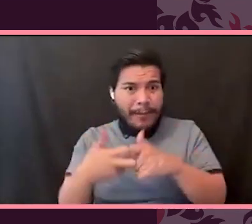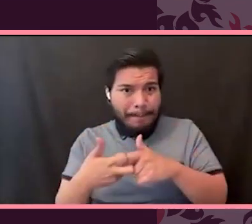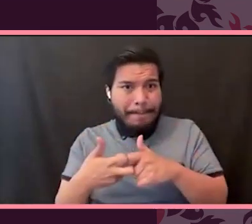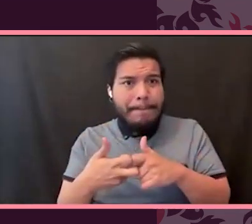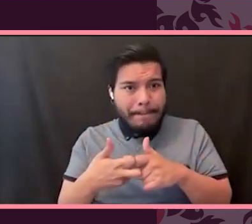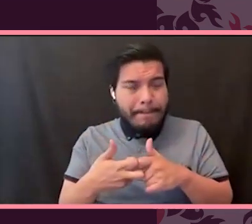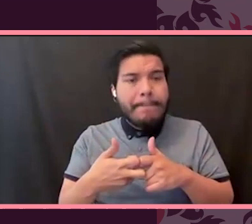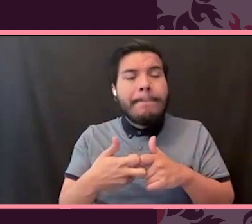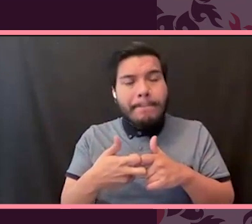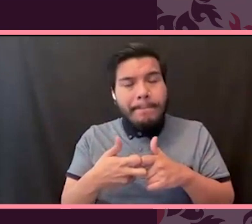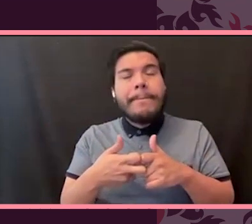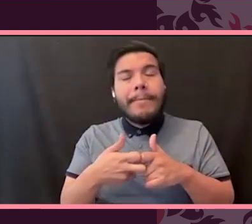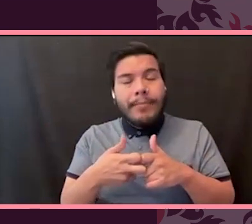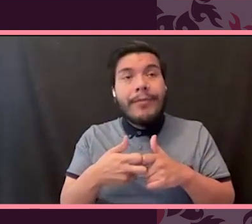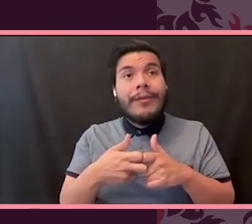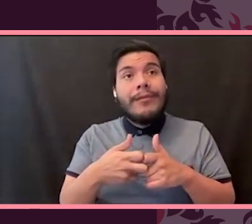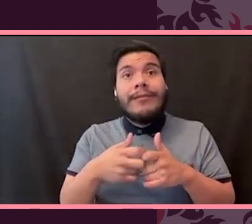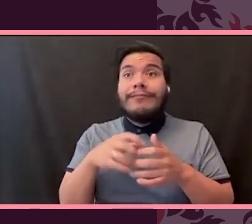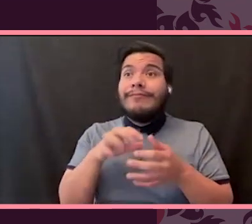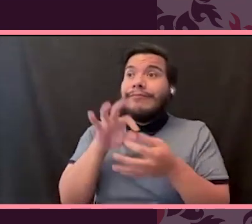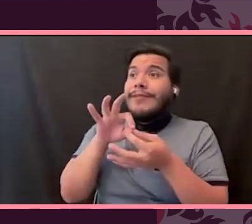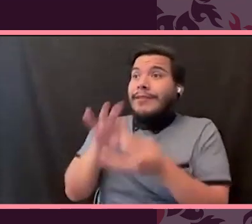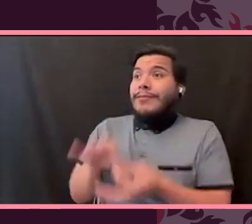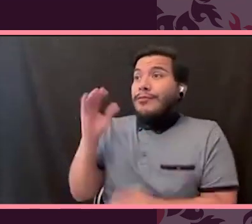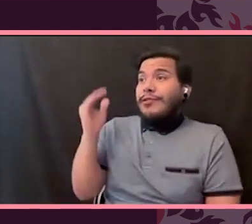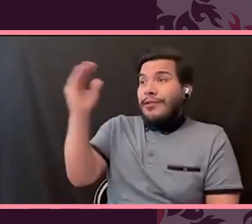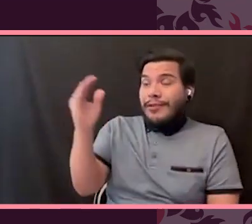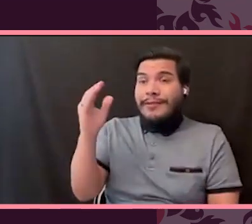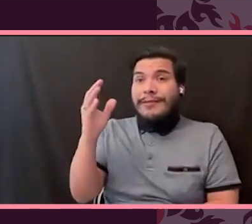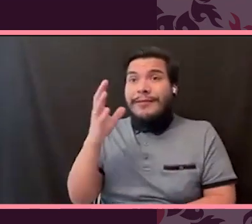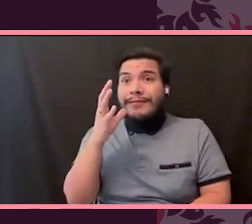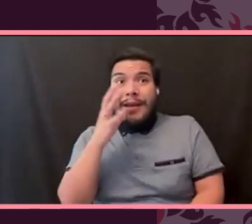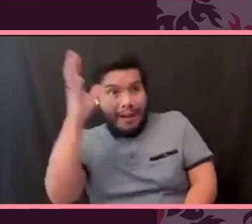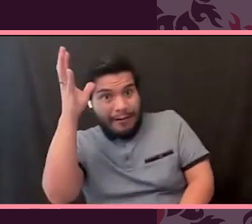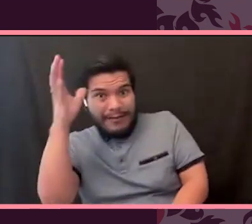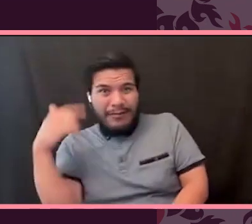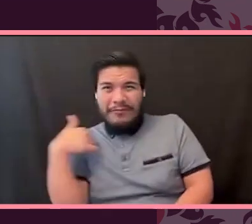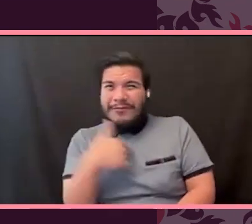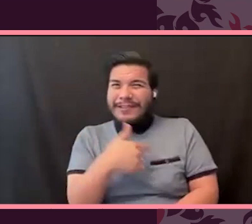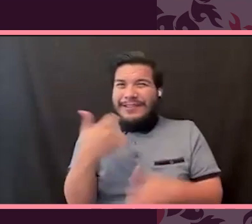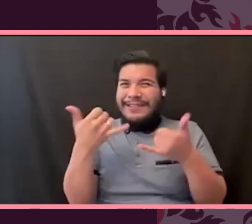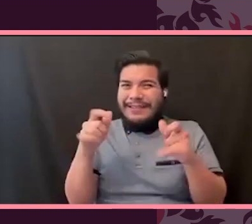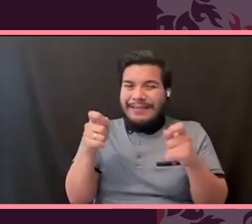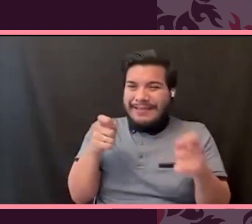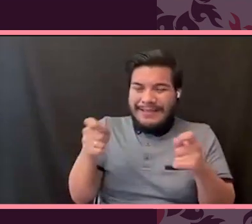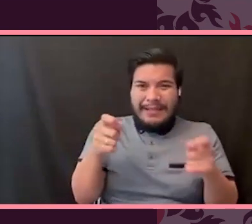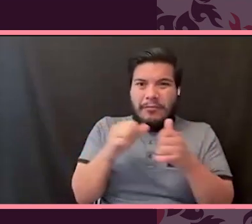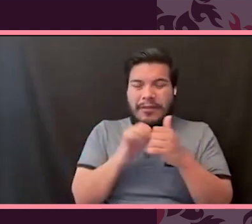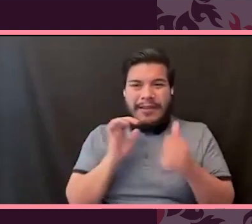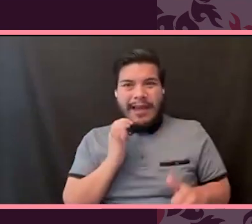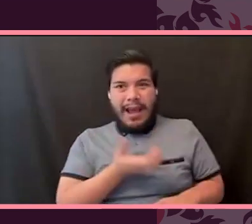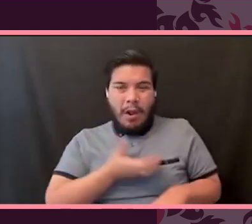Part of being adults and adult, you know, parents is that sometimes we're still dealing with our own culture